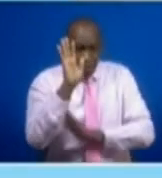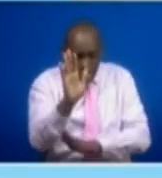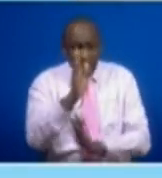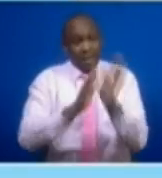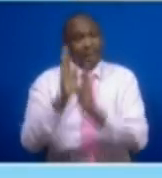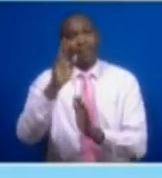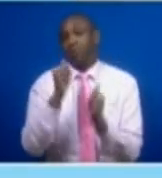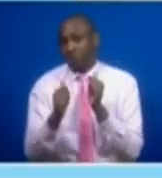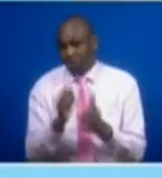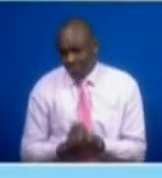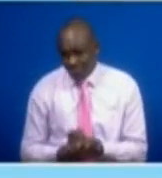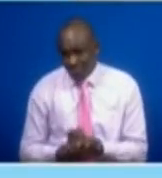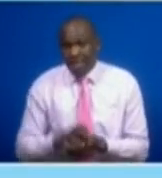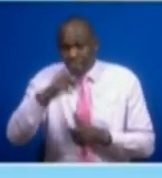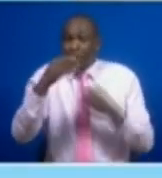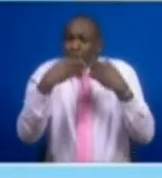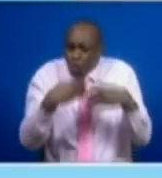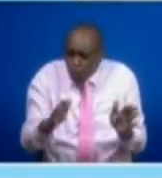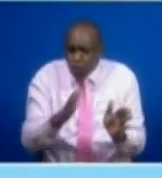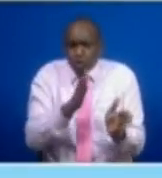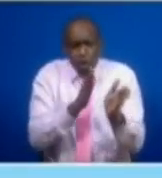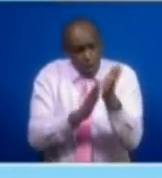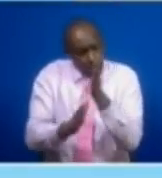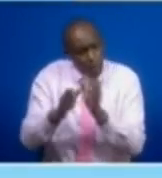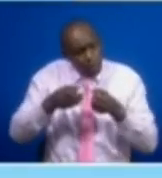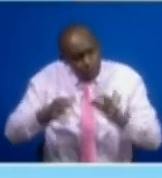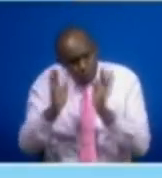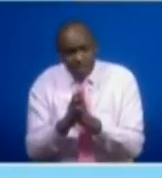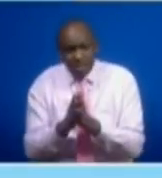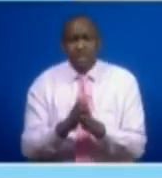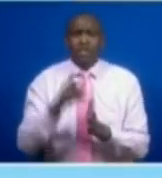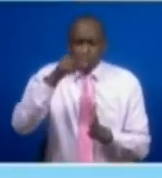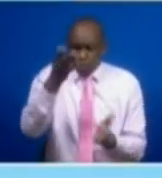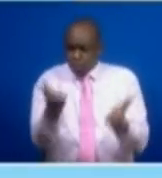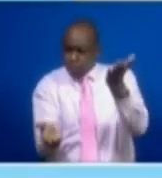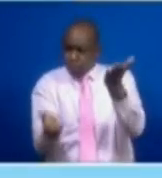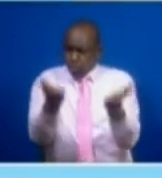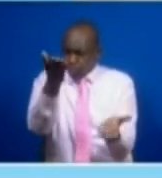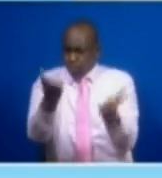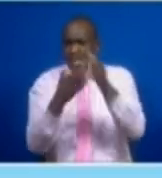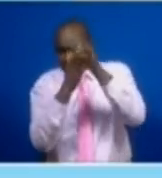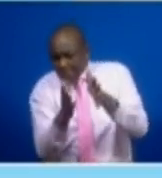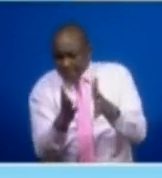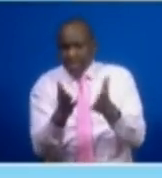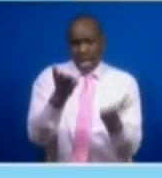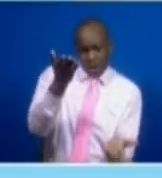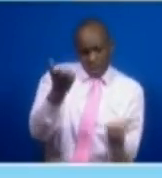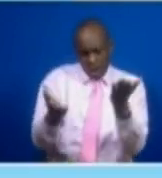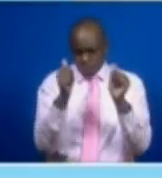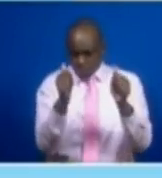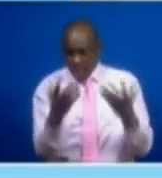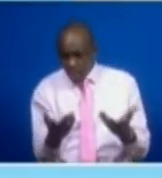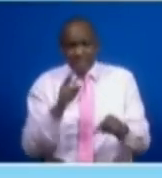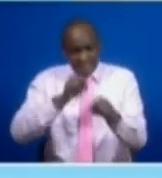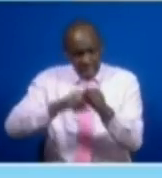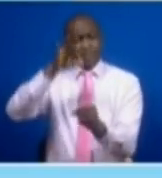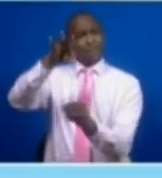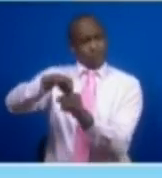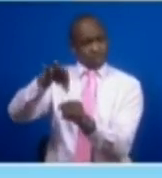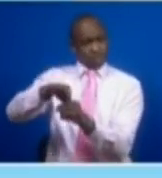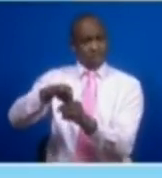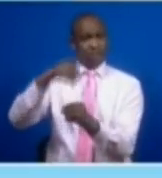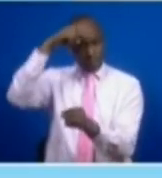plans. They have lost an opportunity to be able to weigh their leaders for fitness so that when they